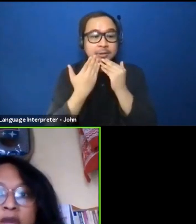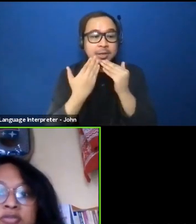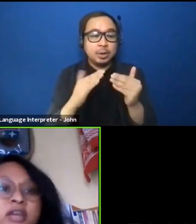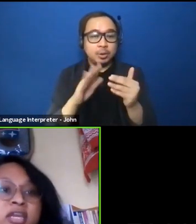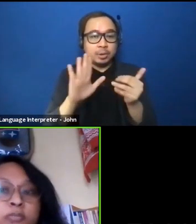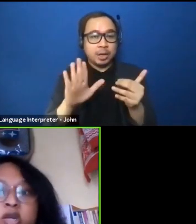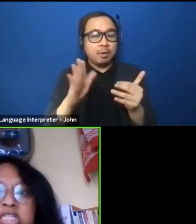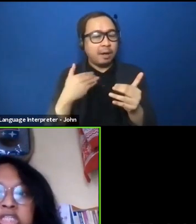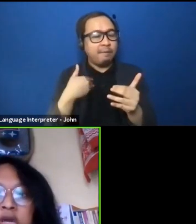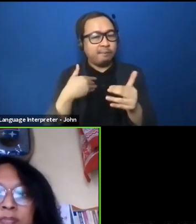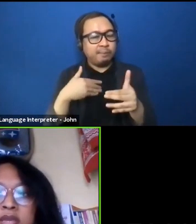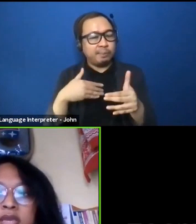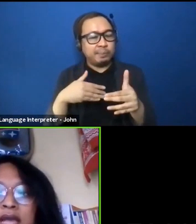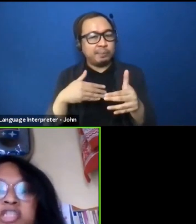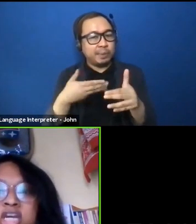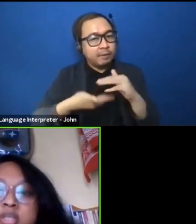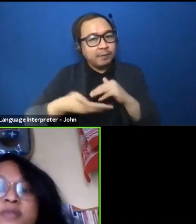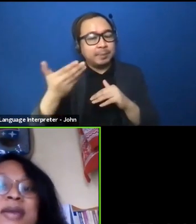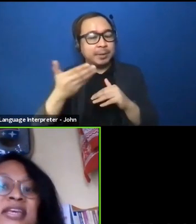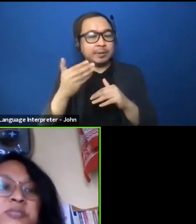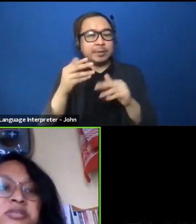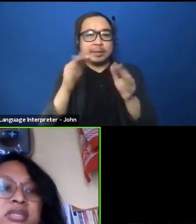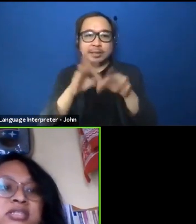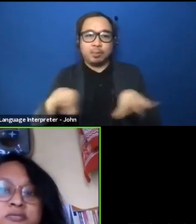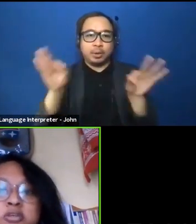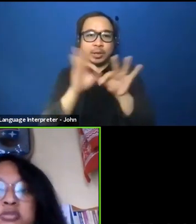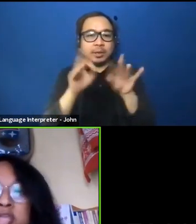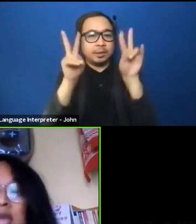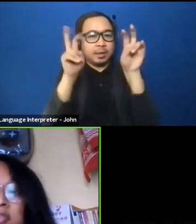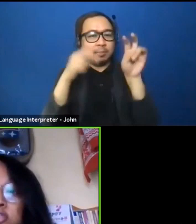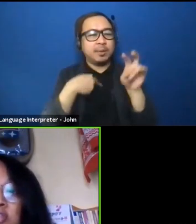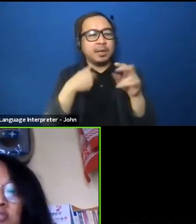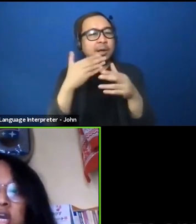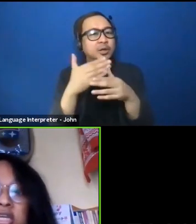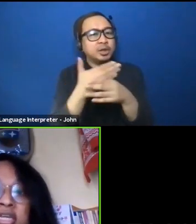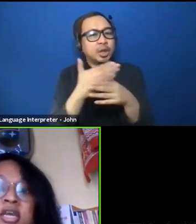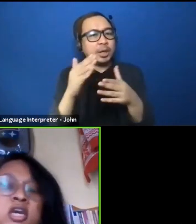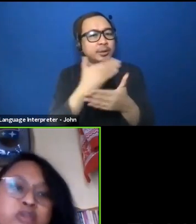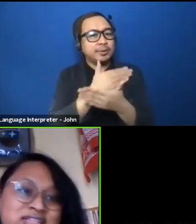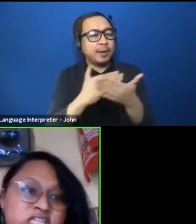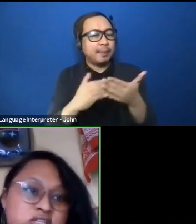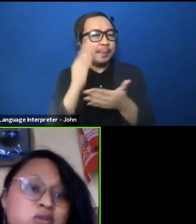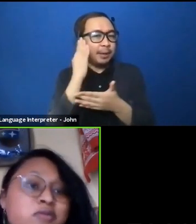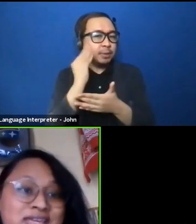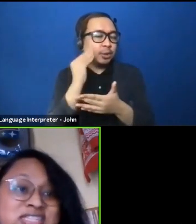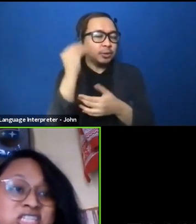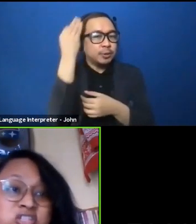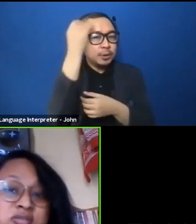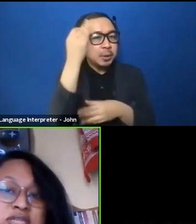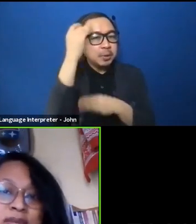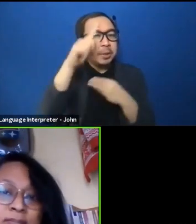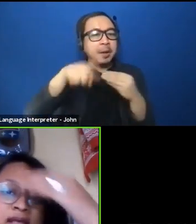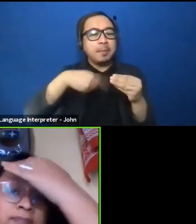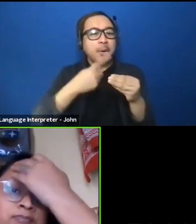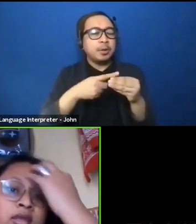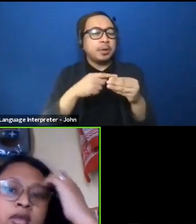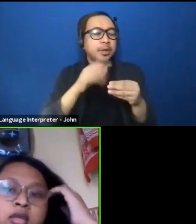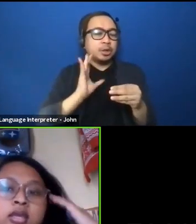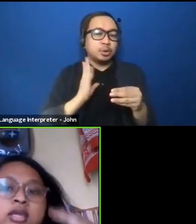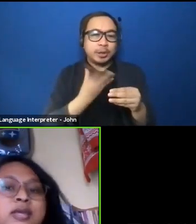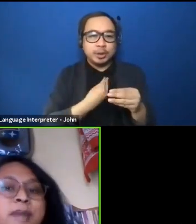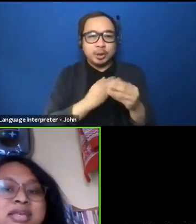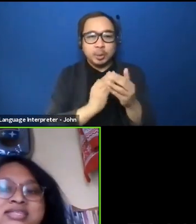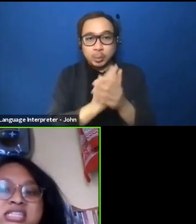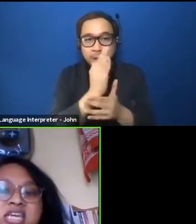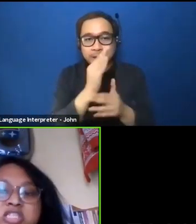talk about this very important topic. I'll share some of my experiences, views, and thoughts regarding transgender rights and issues in Nepal.